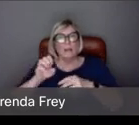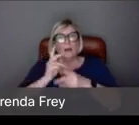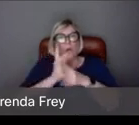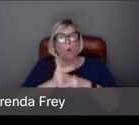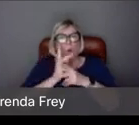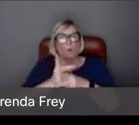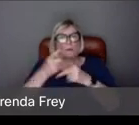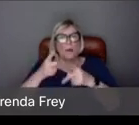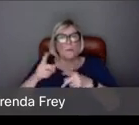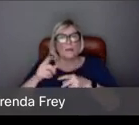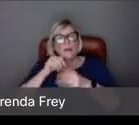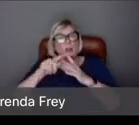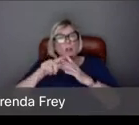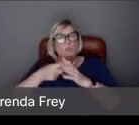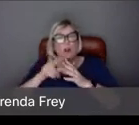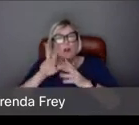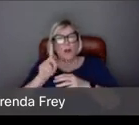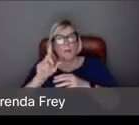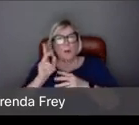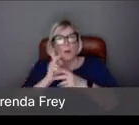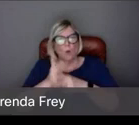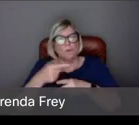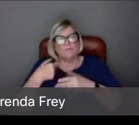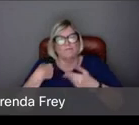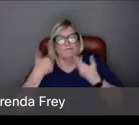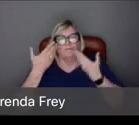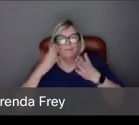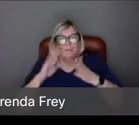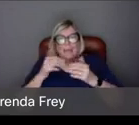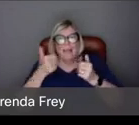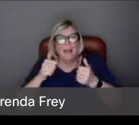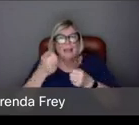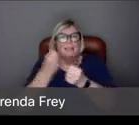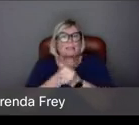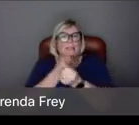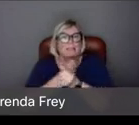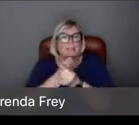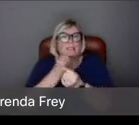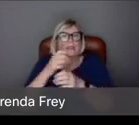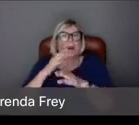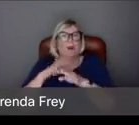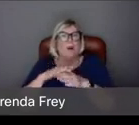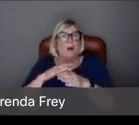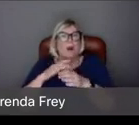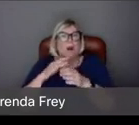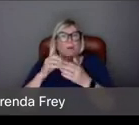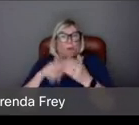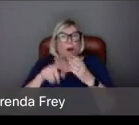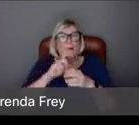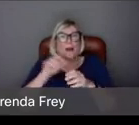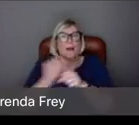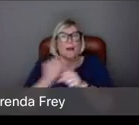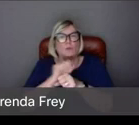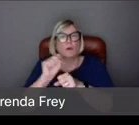So I'm not familiar with any data on what the direction of actual small loans